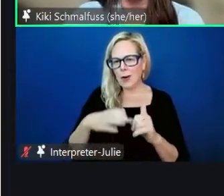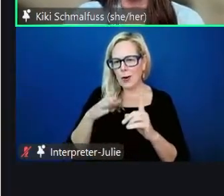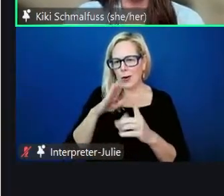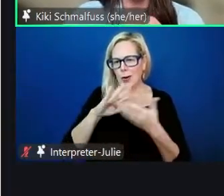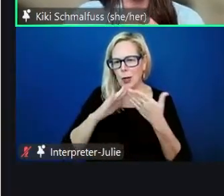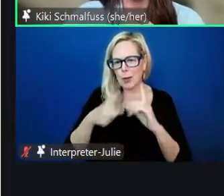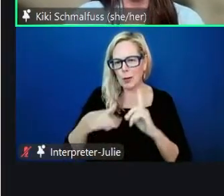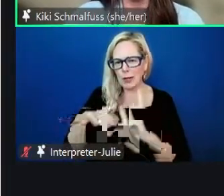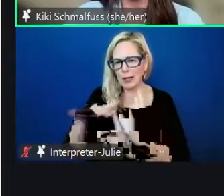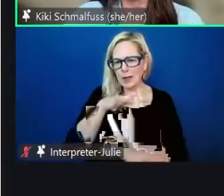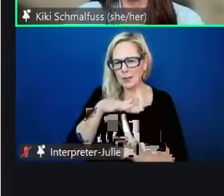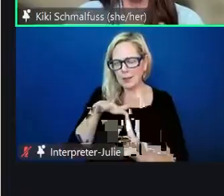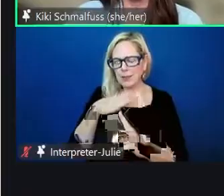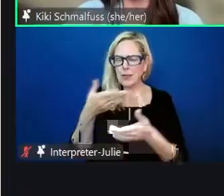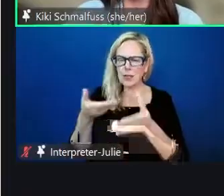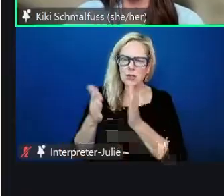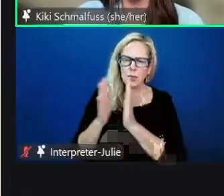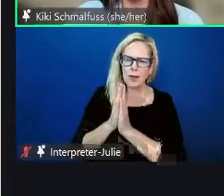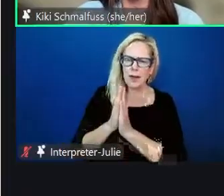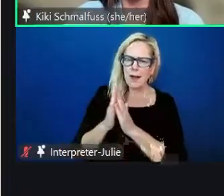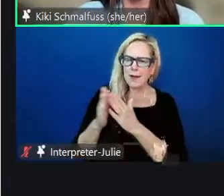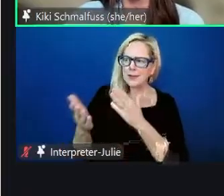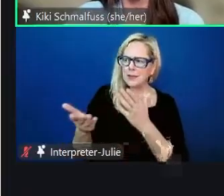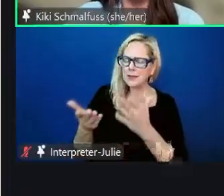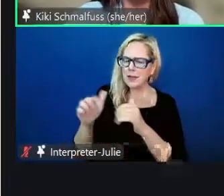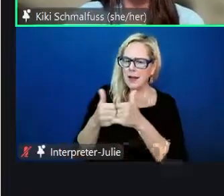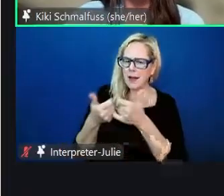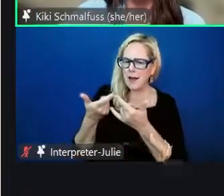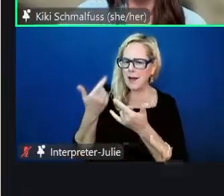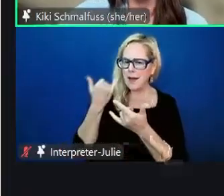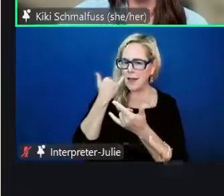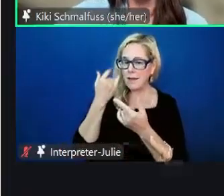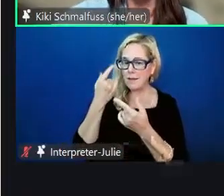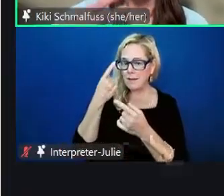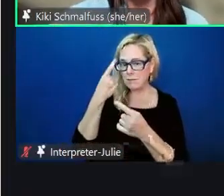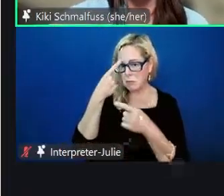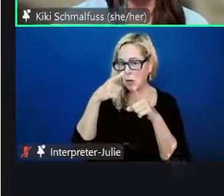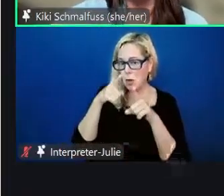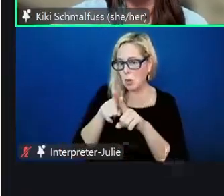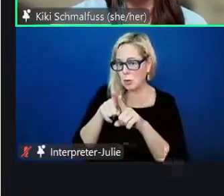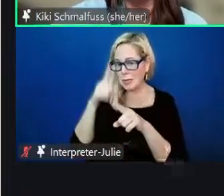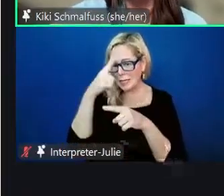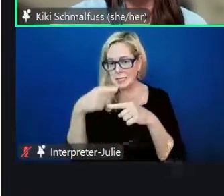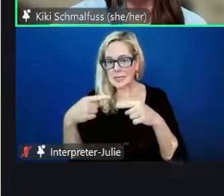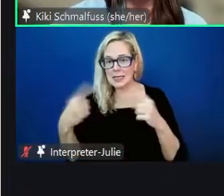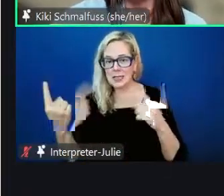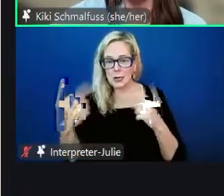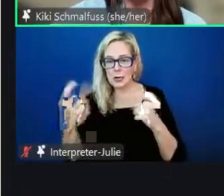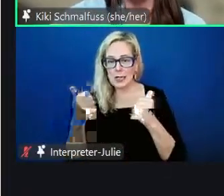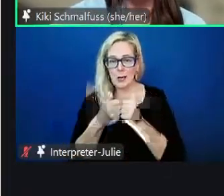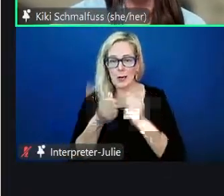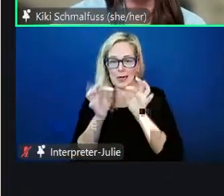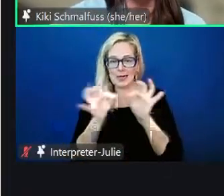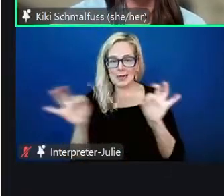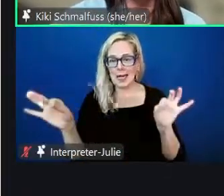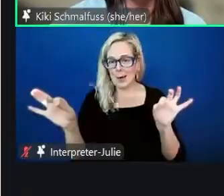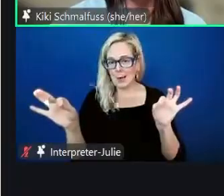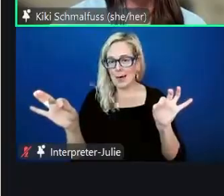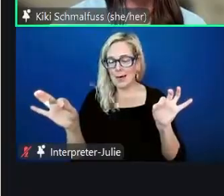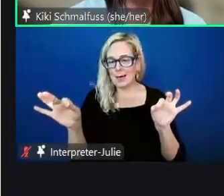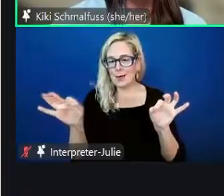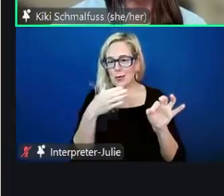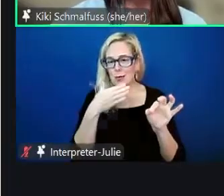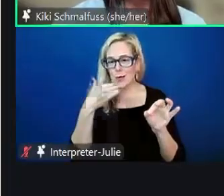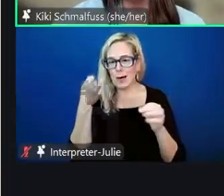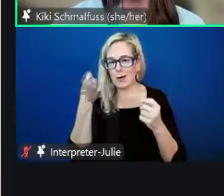participants some questions about how strongly or not they agreed with a variety of statements to better understand that